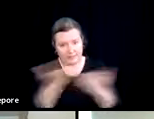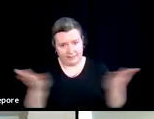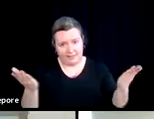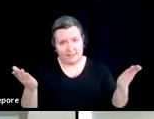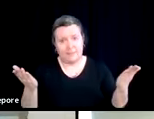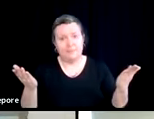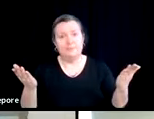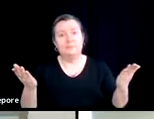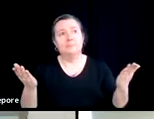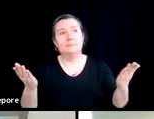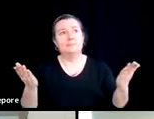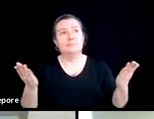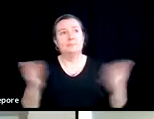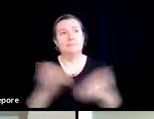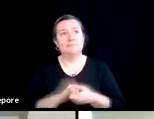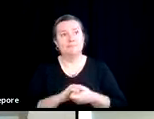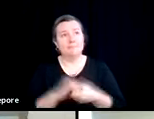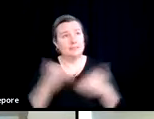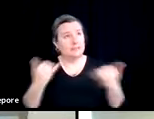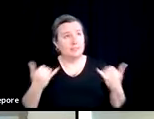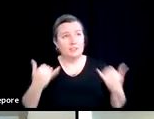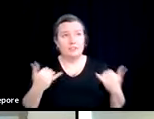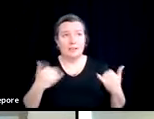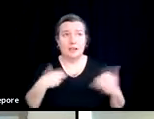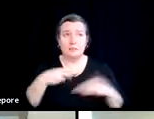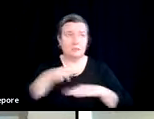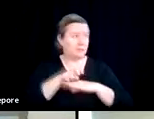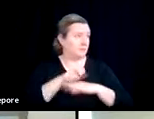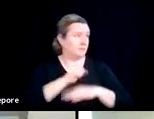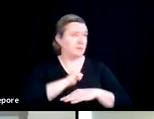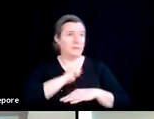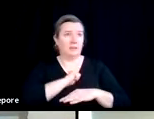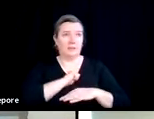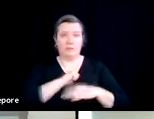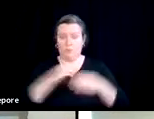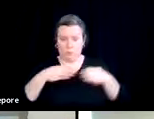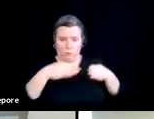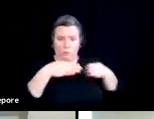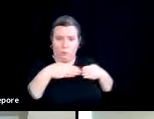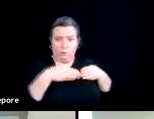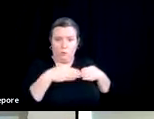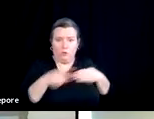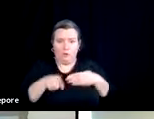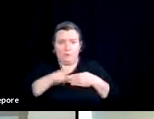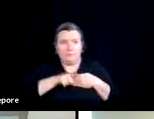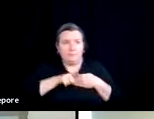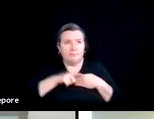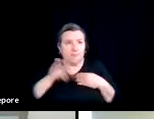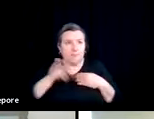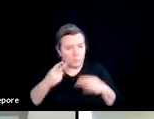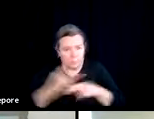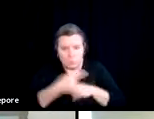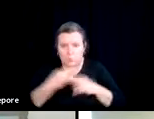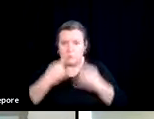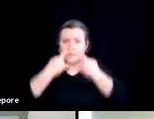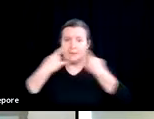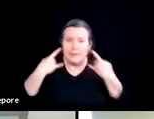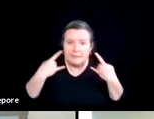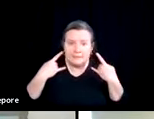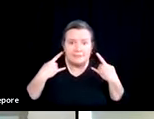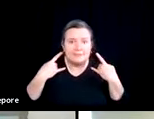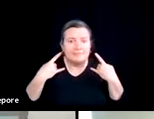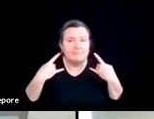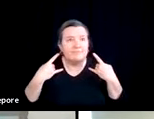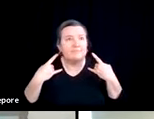myself, use your masks, socially distance, take yourself off the field if you think, even if it's